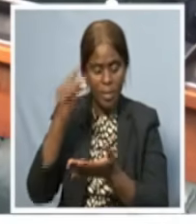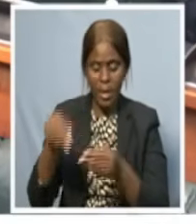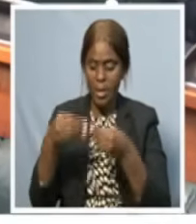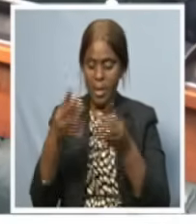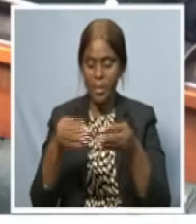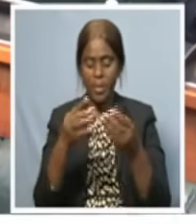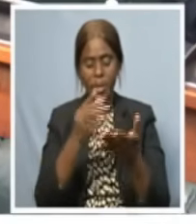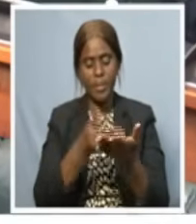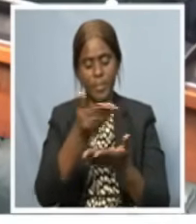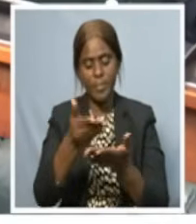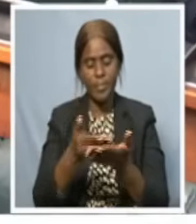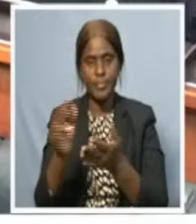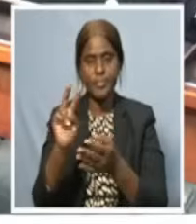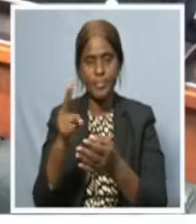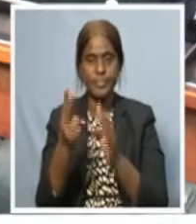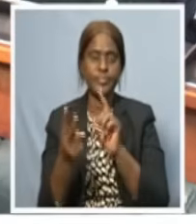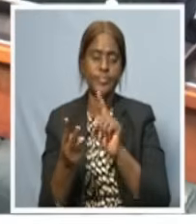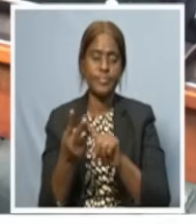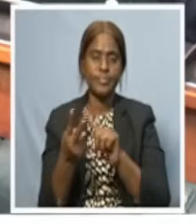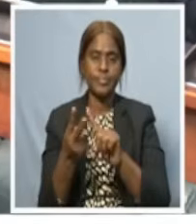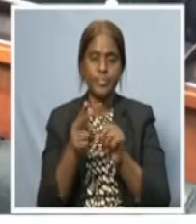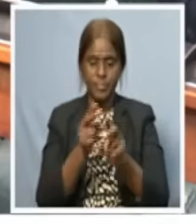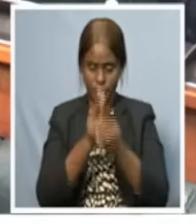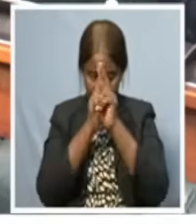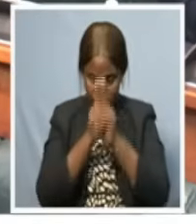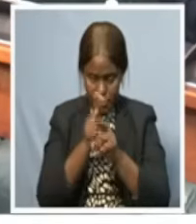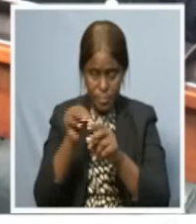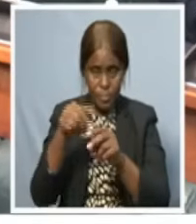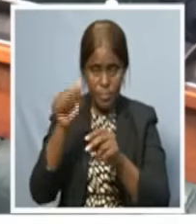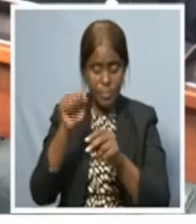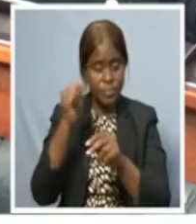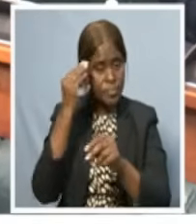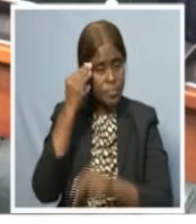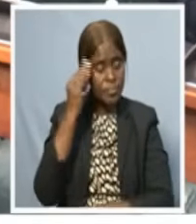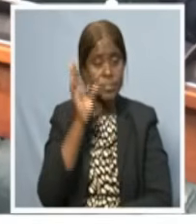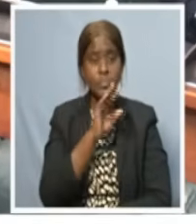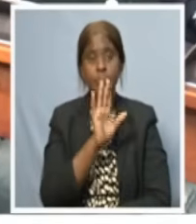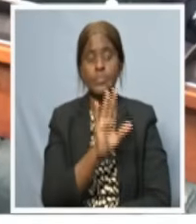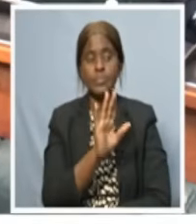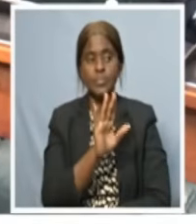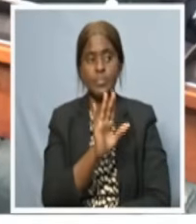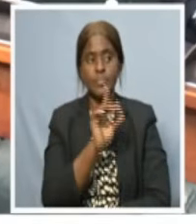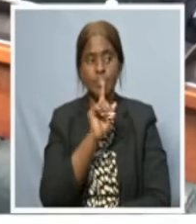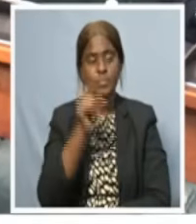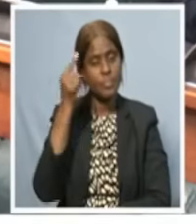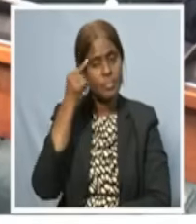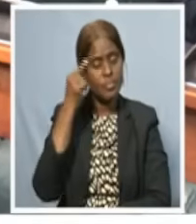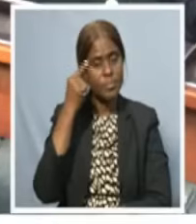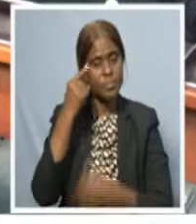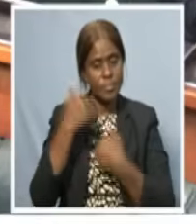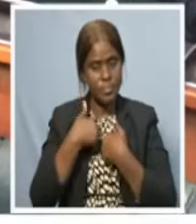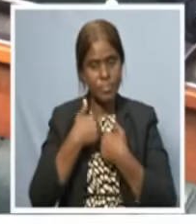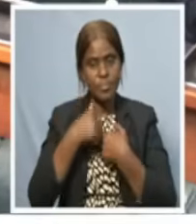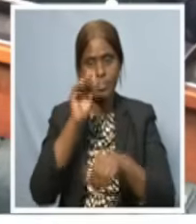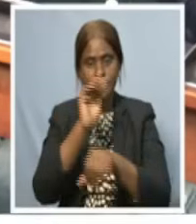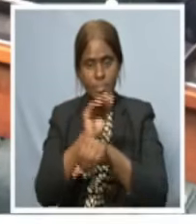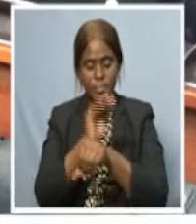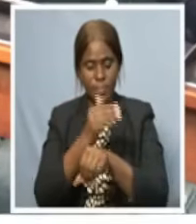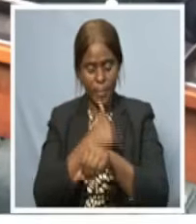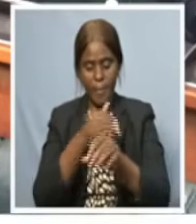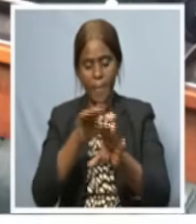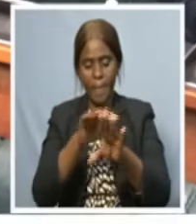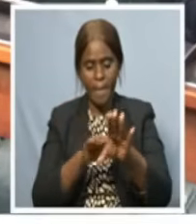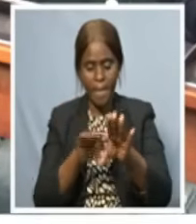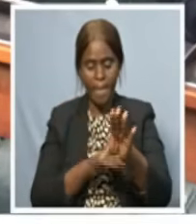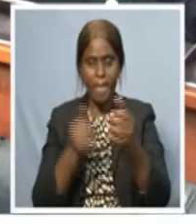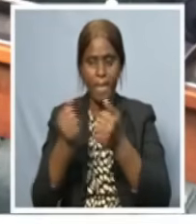gives. Secondly, the Honorable Member may wish to note that the government, at the moment, we have a fleet